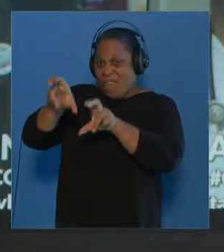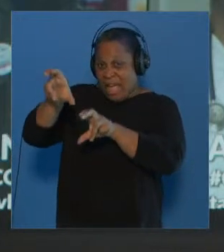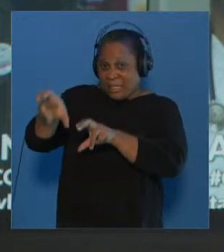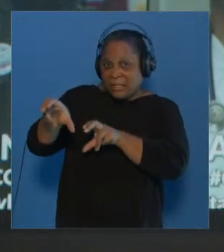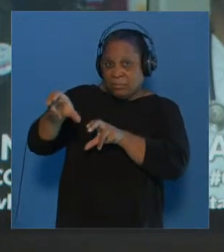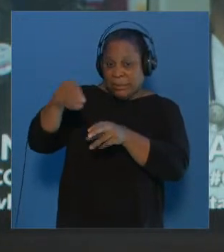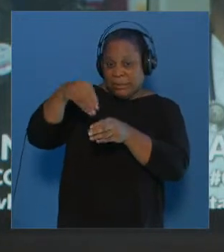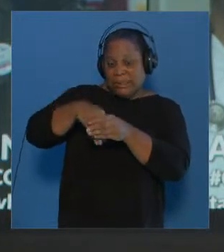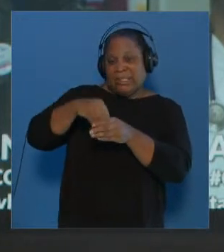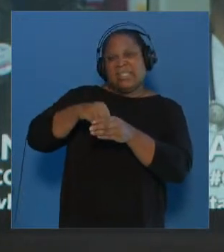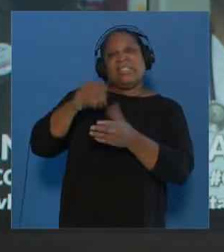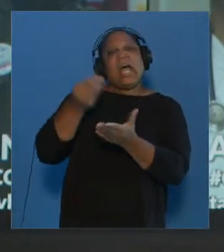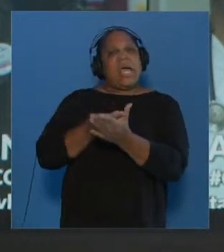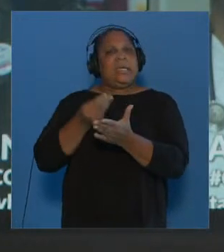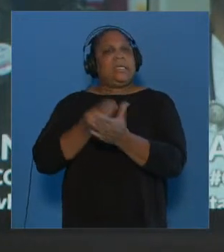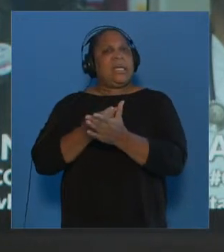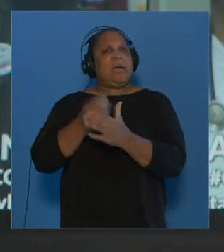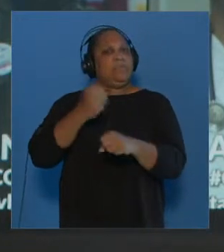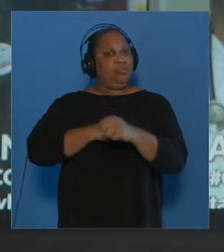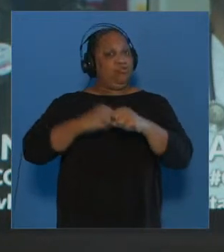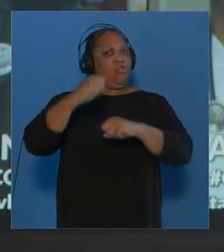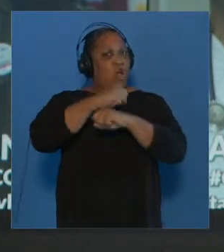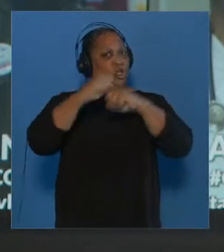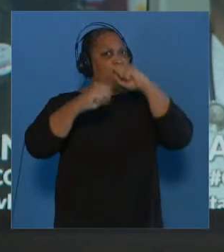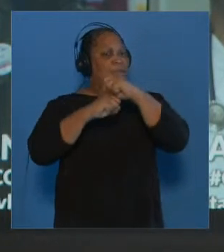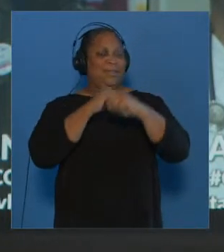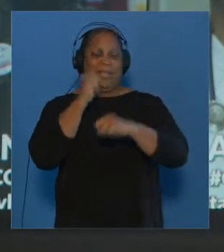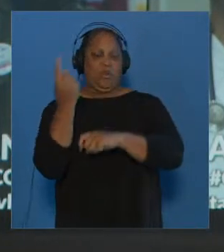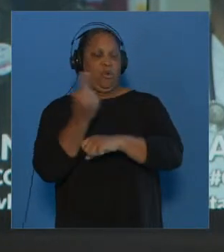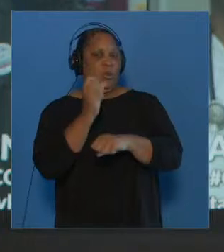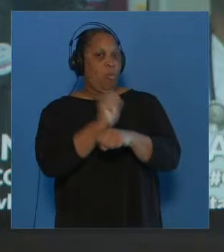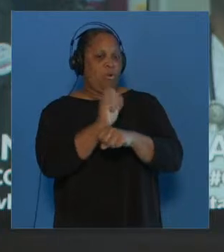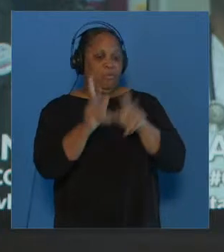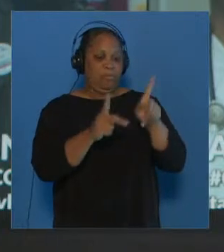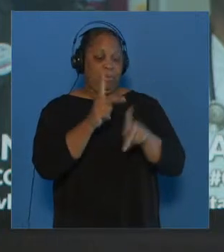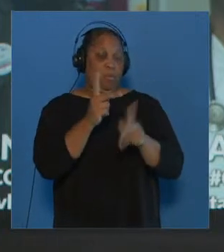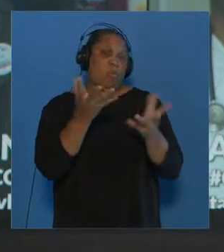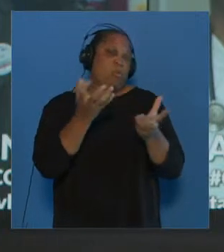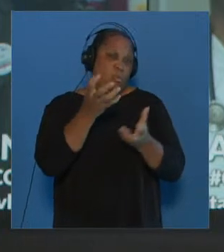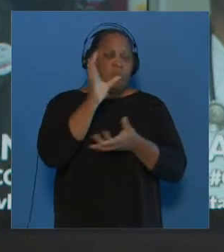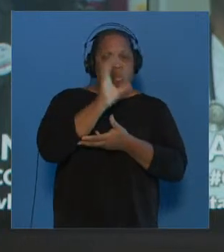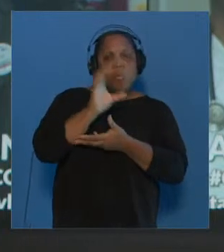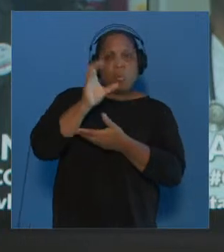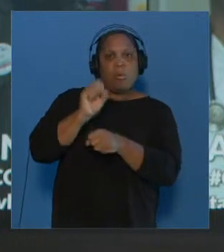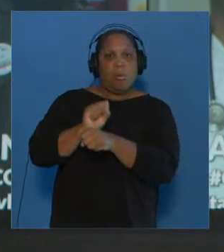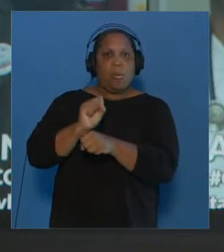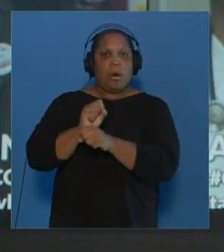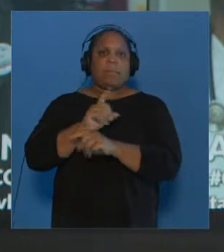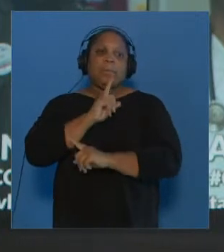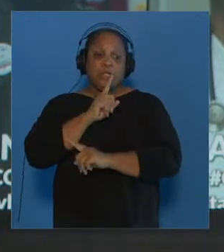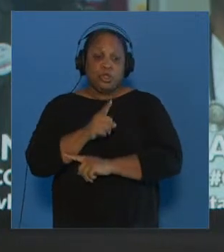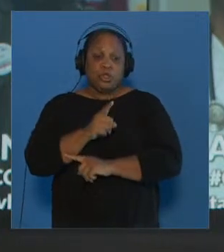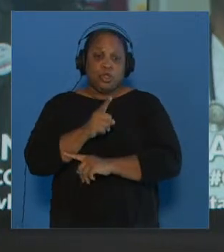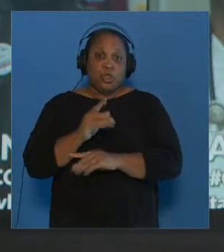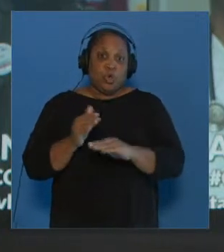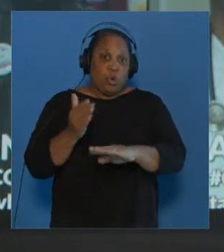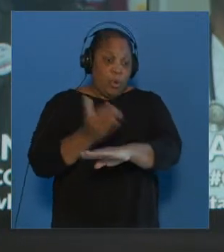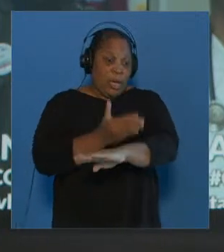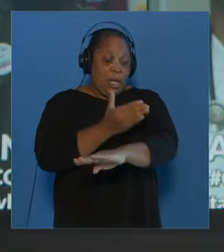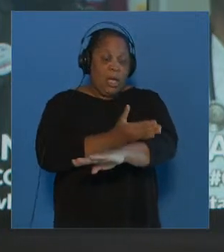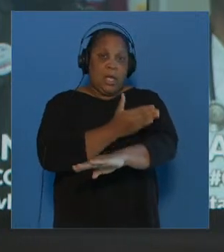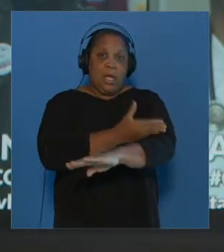would say, capital structures and others to provide not only work for persons who may be looking for work, but also to make sure that we enhance the community